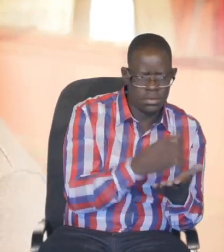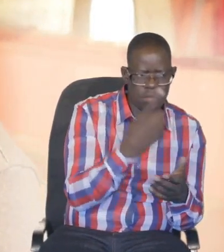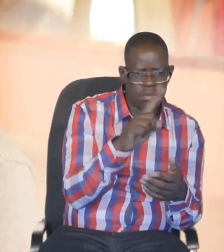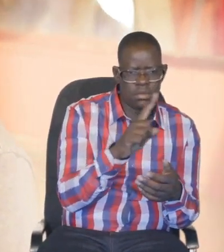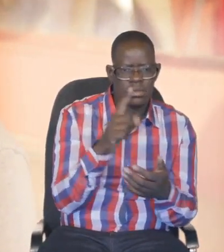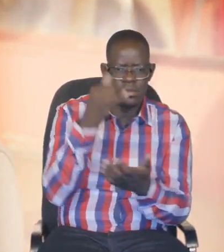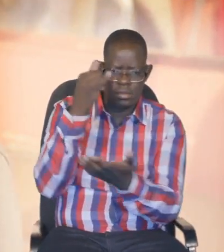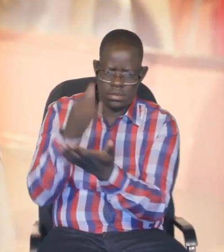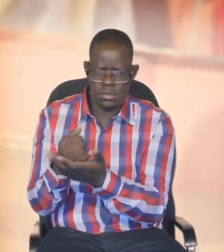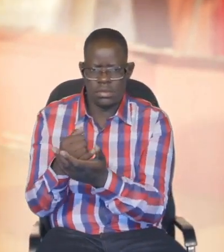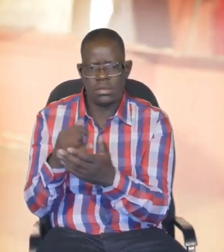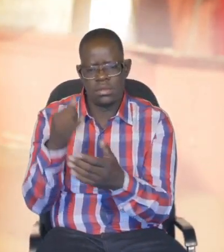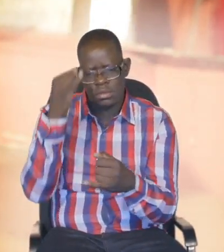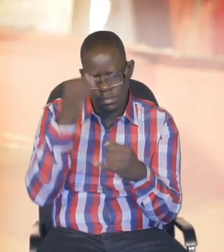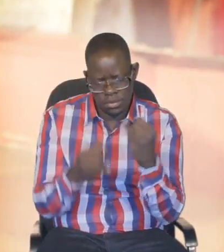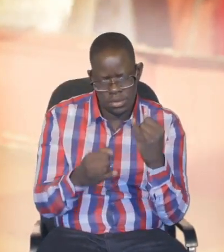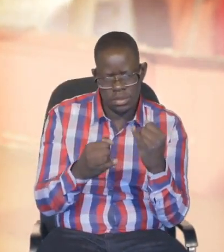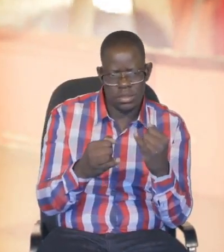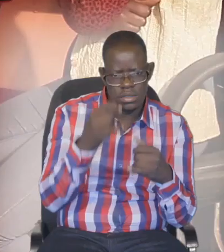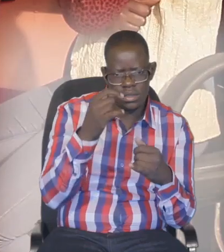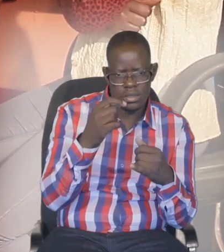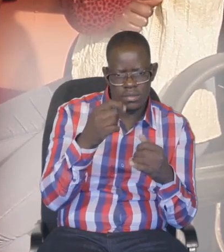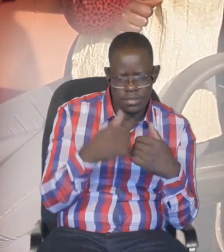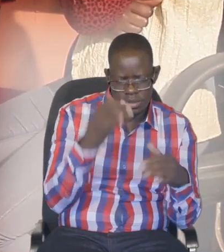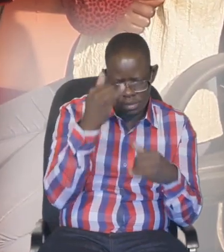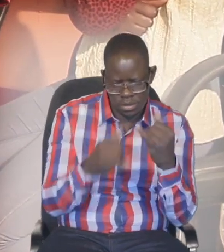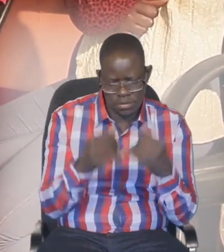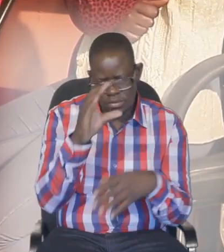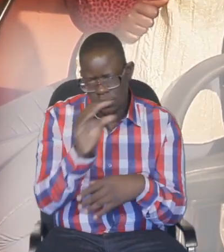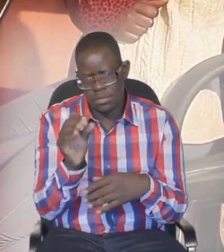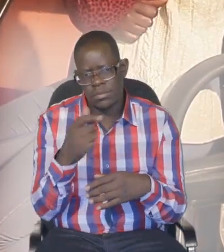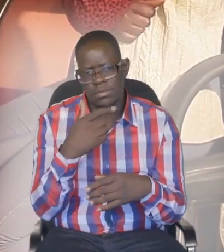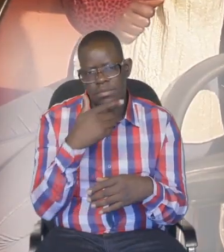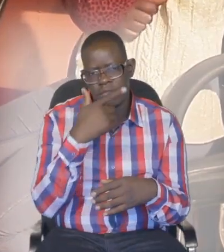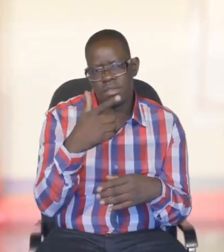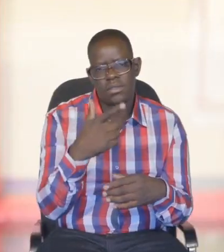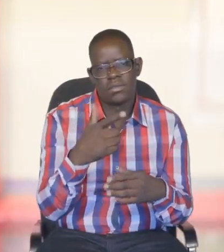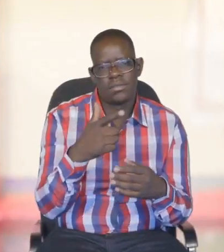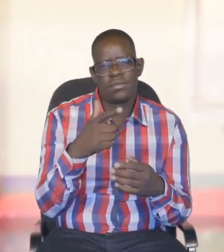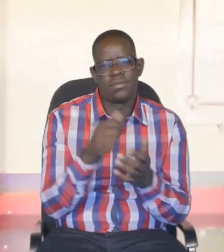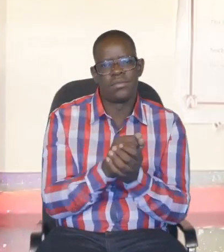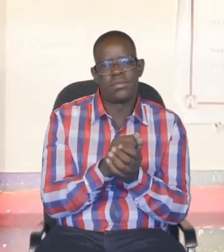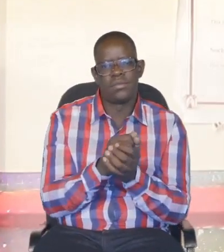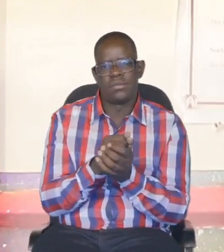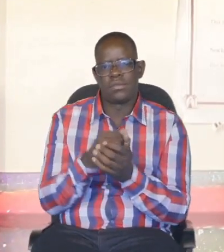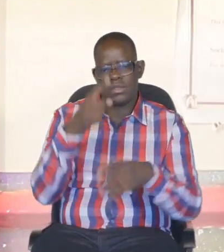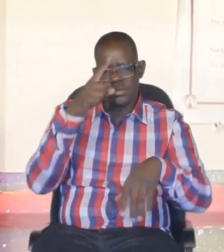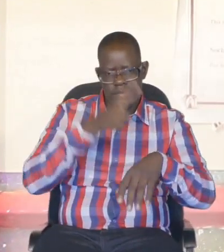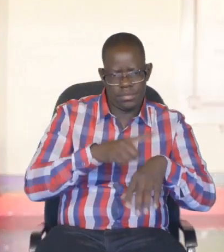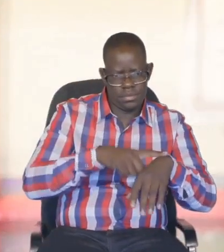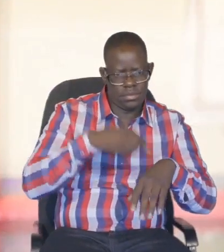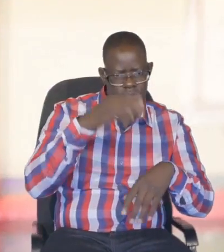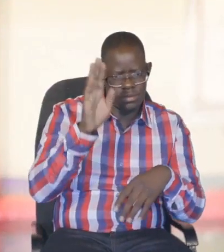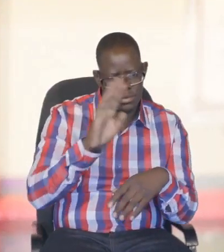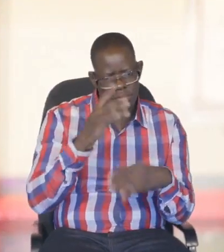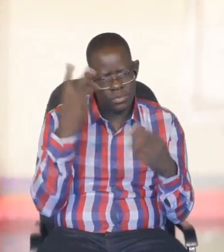they owed at the beginning and at the end of the month. Thank you so much, Frank and your team. It is my appointment. I'll have to run. But